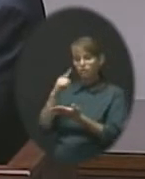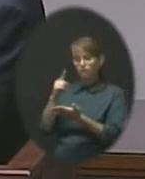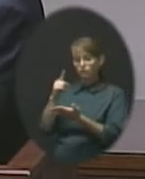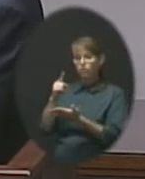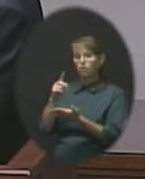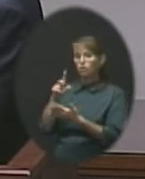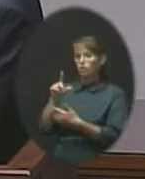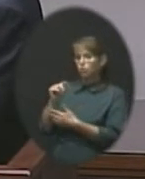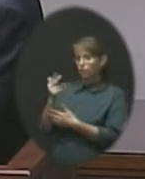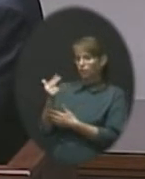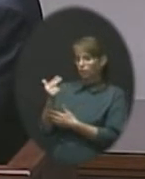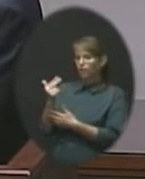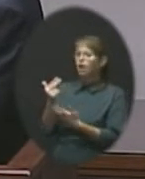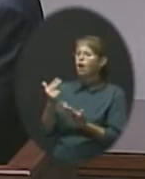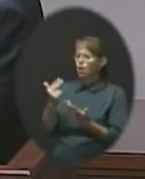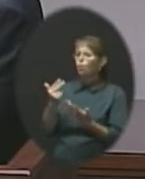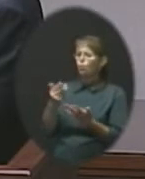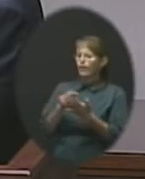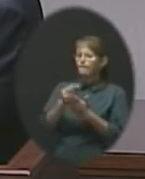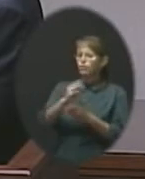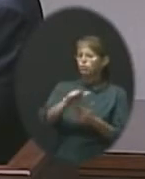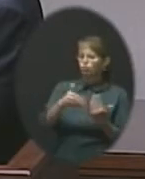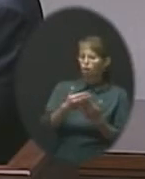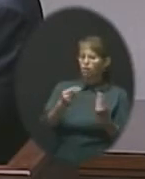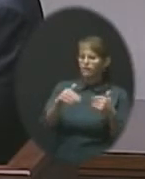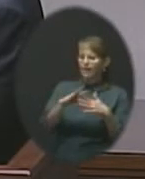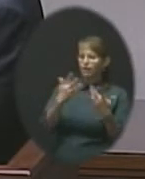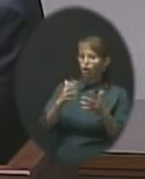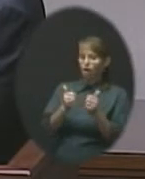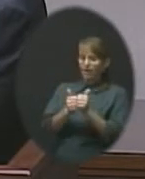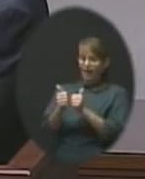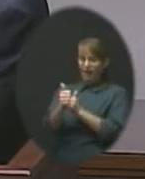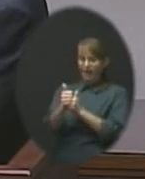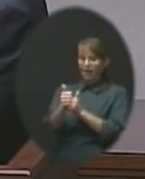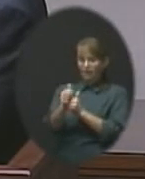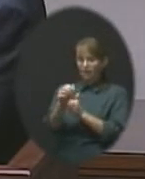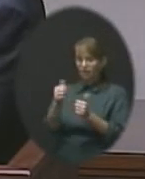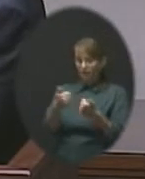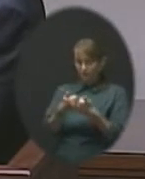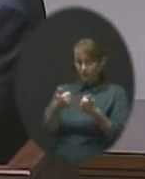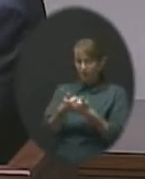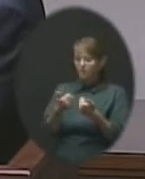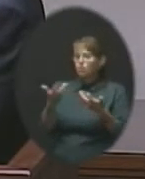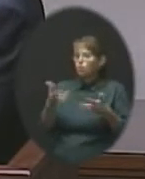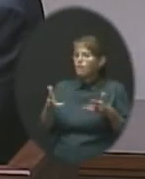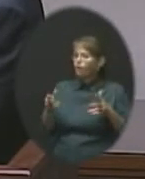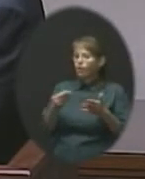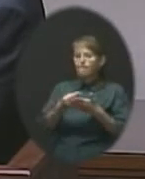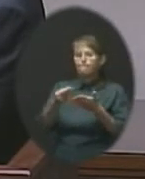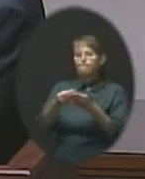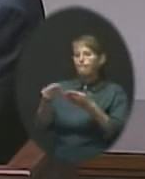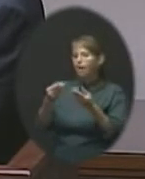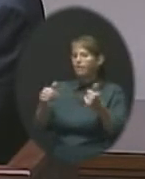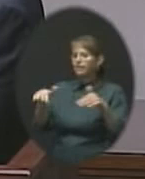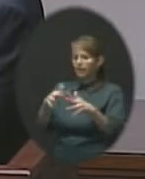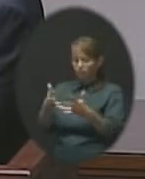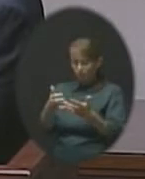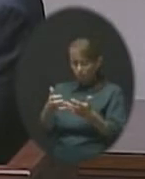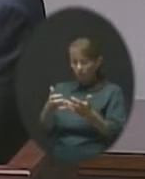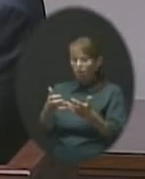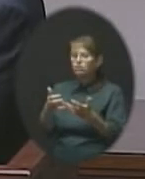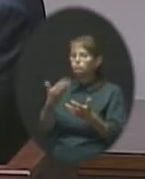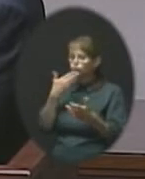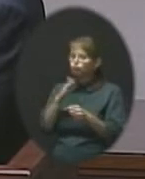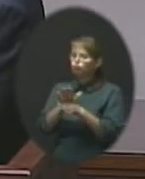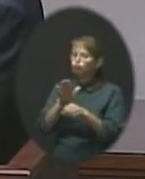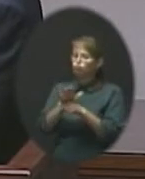and are $1,000,001 ahead of the game right now on land. That we've bought all the sites that were and got good enough